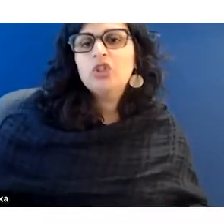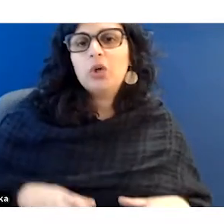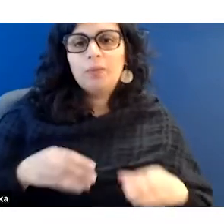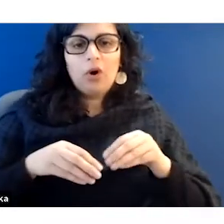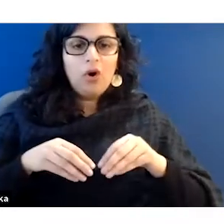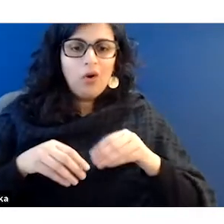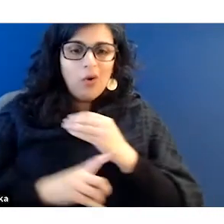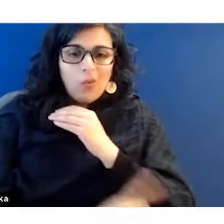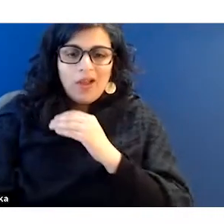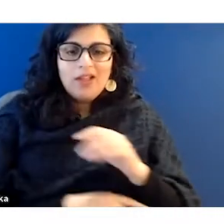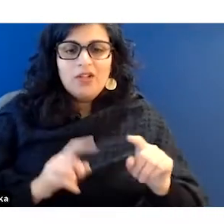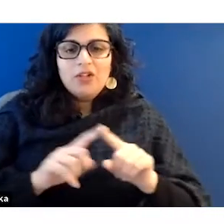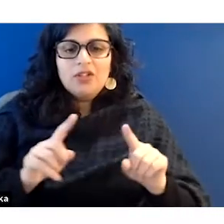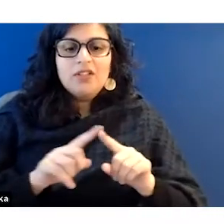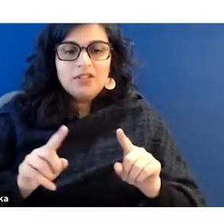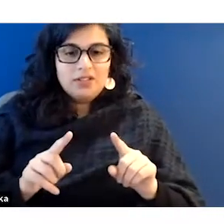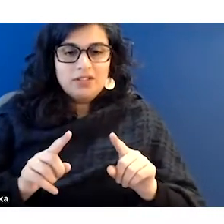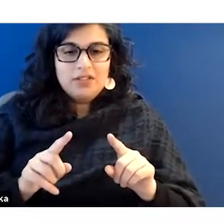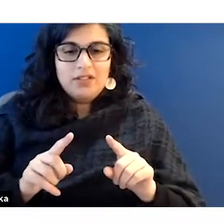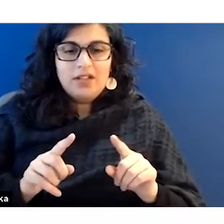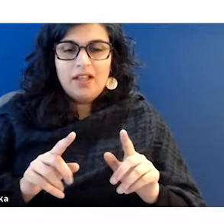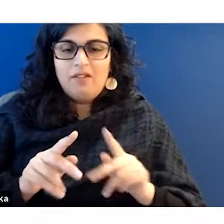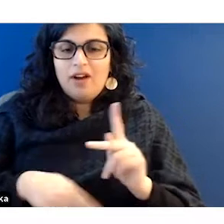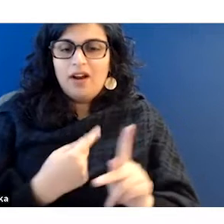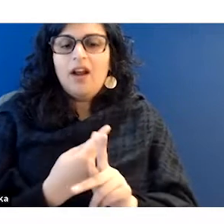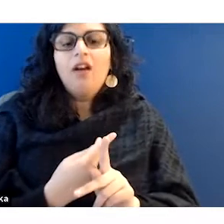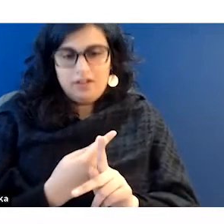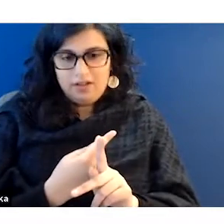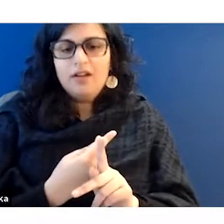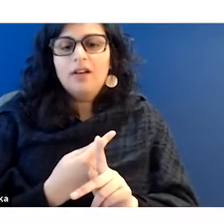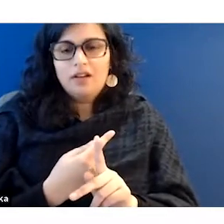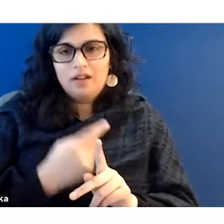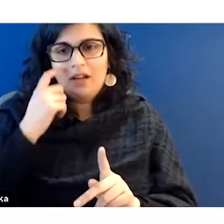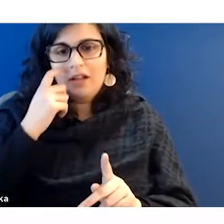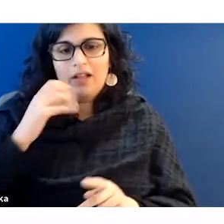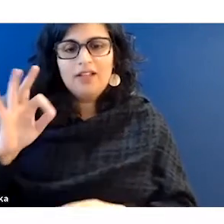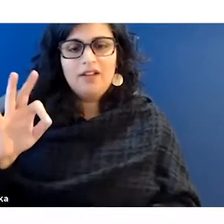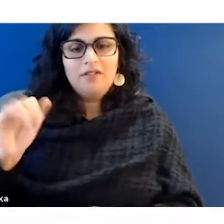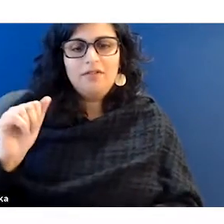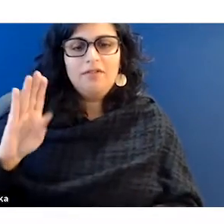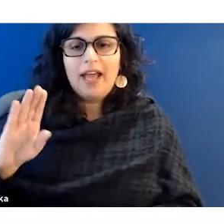help just kind of dig through waste and utilize it as a resource.